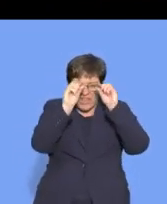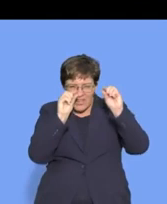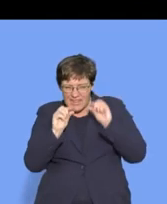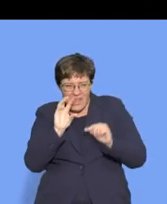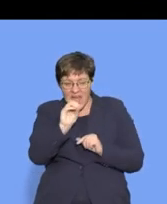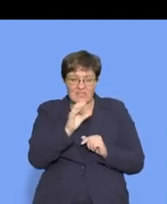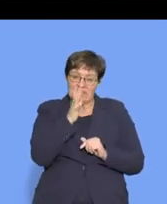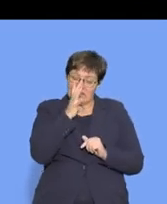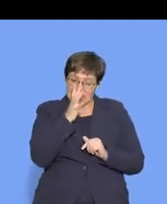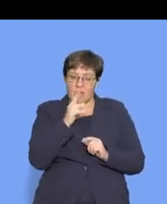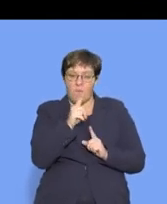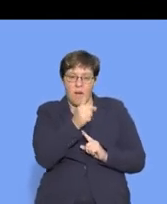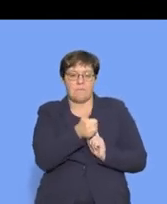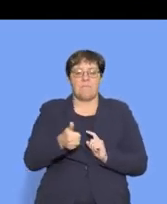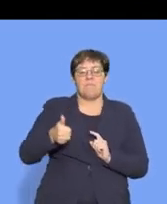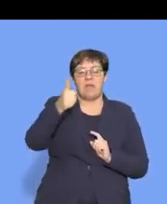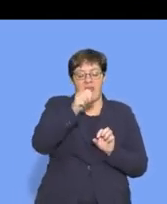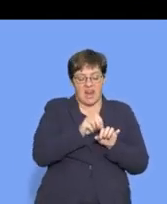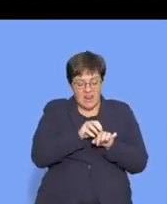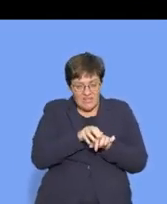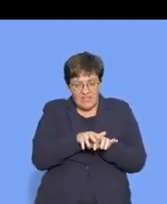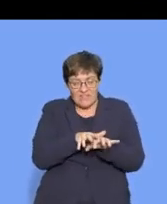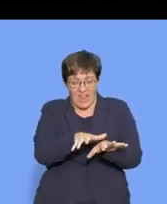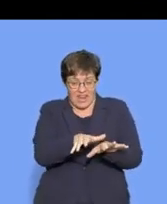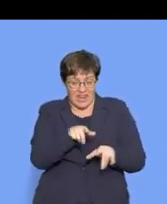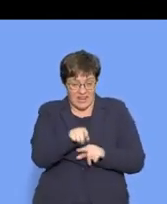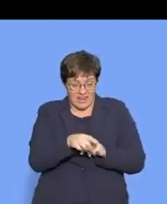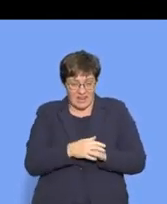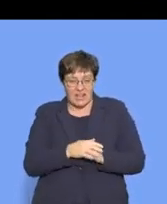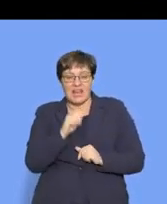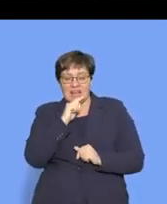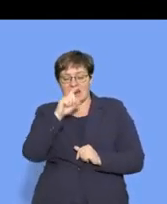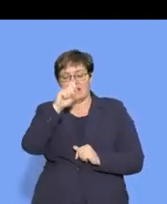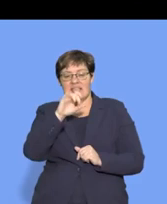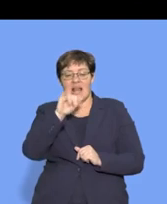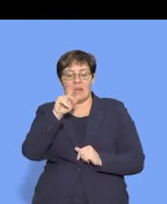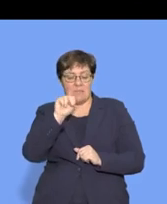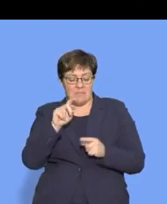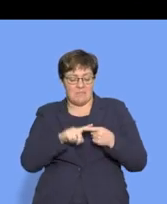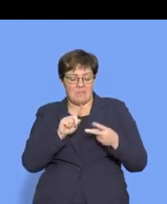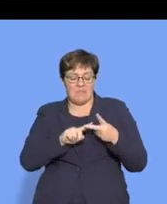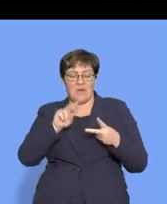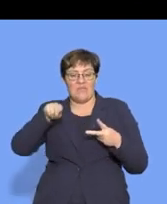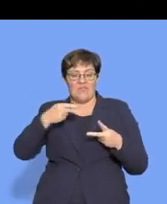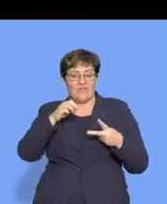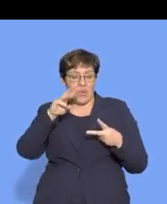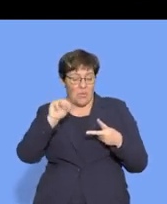that is where your main vein is, and that is where your xylem and phloem